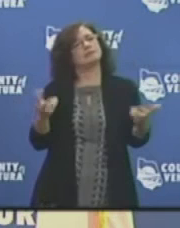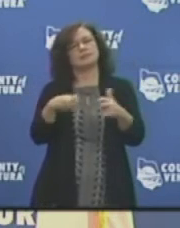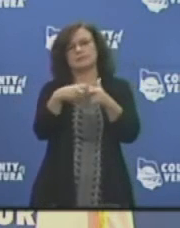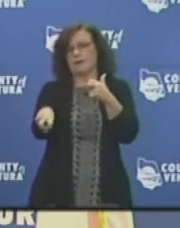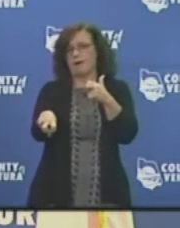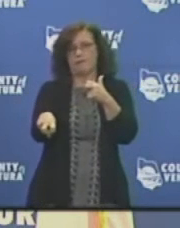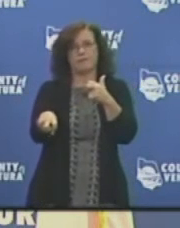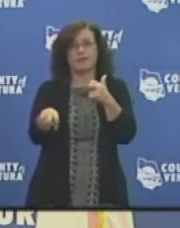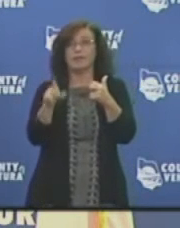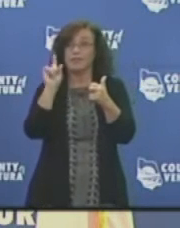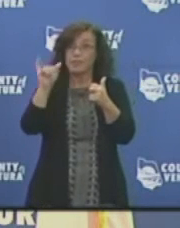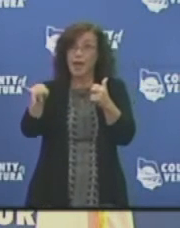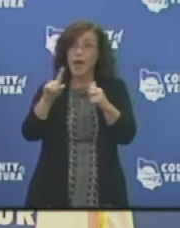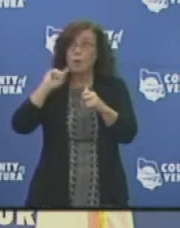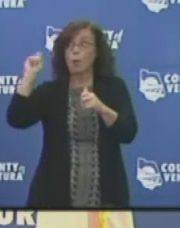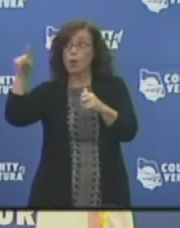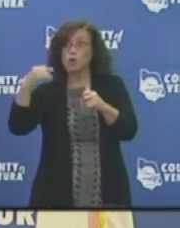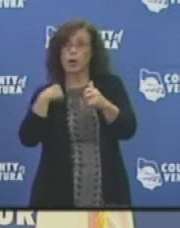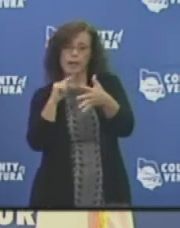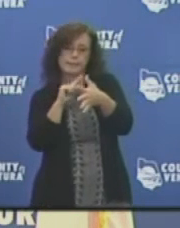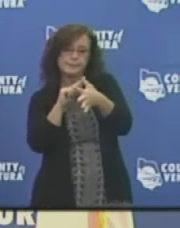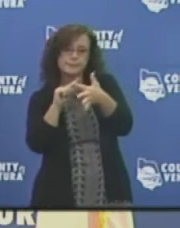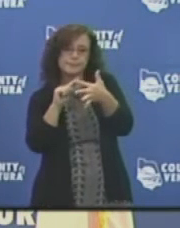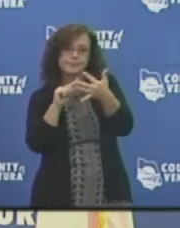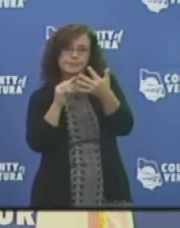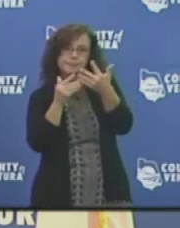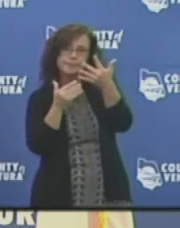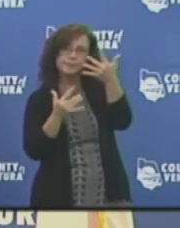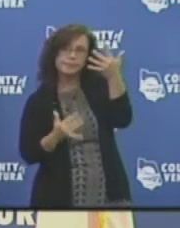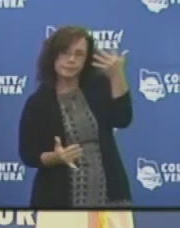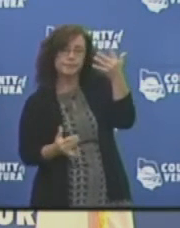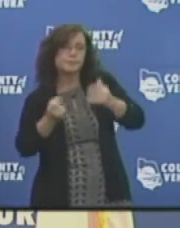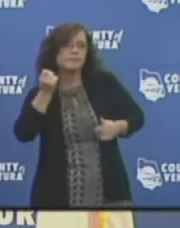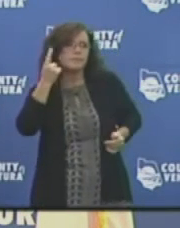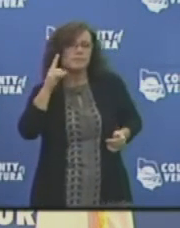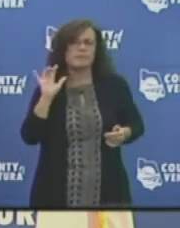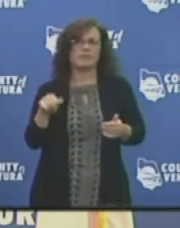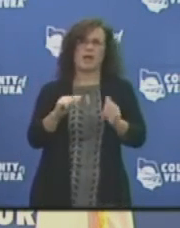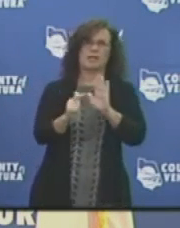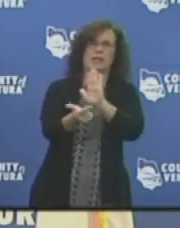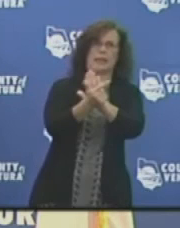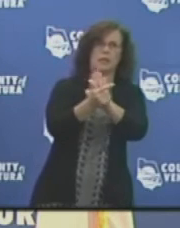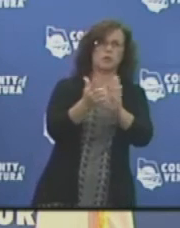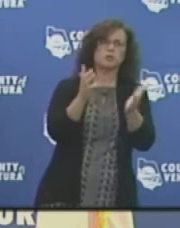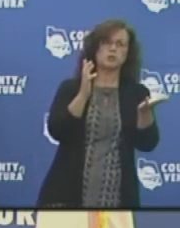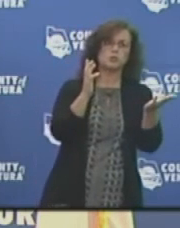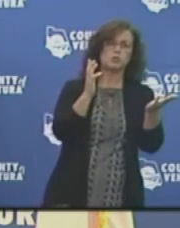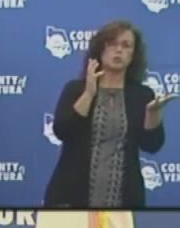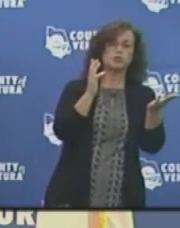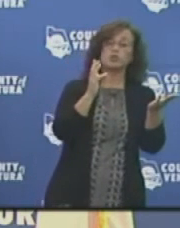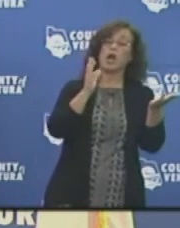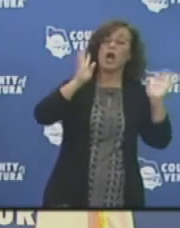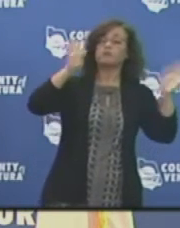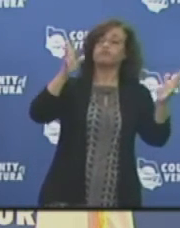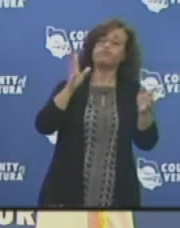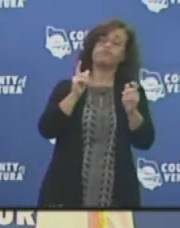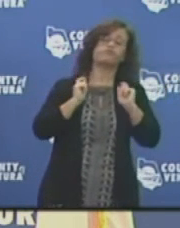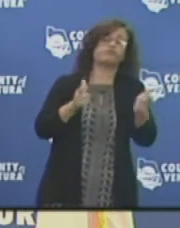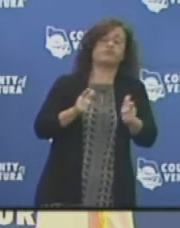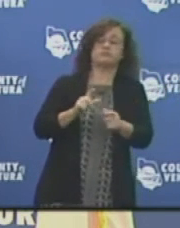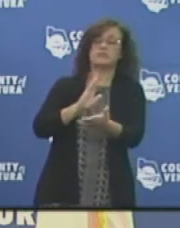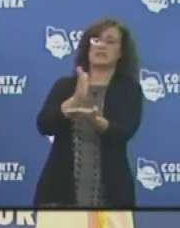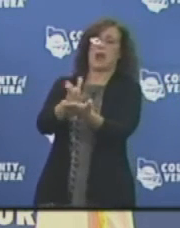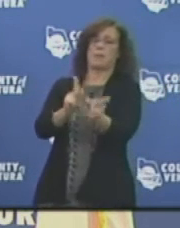In most cases, law enforcement cannot lawfully stop people to investigate whether or not they should be wearing a